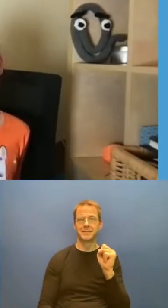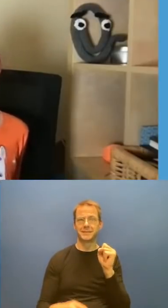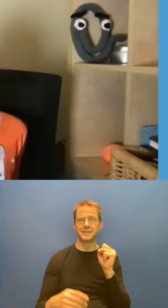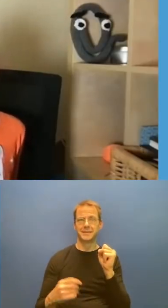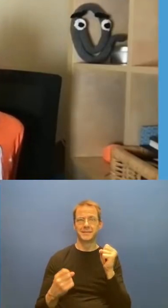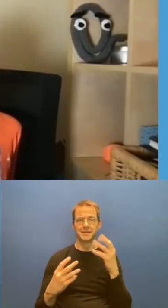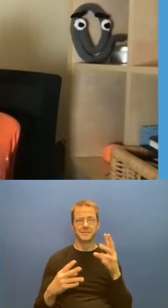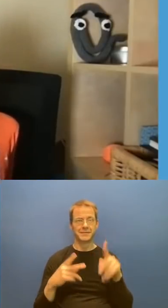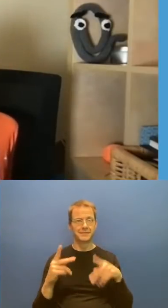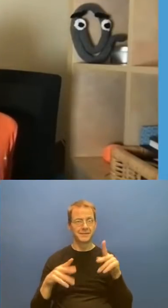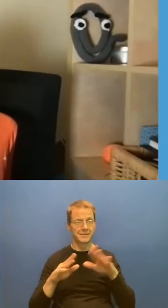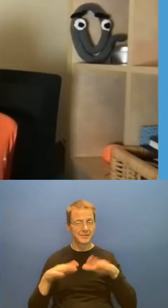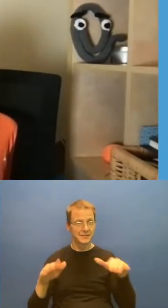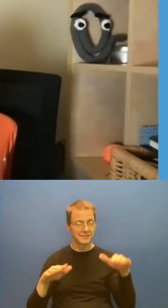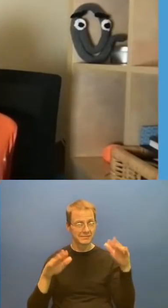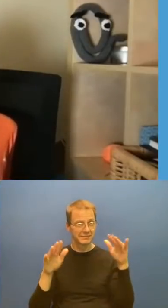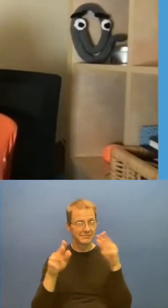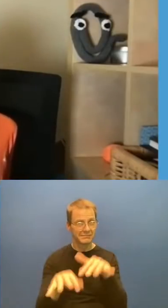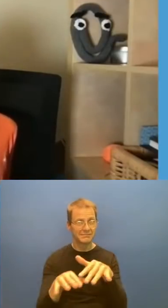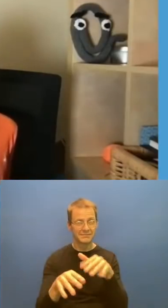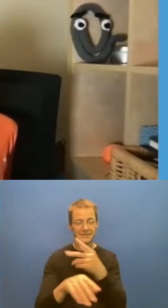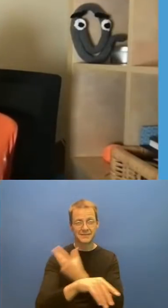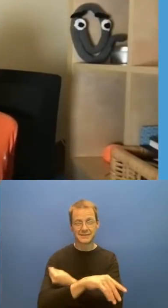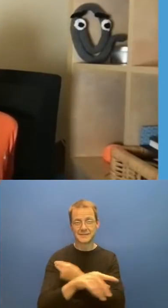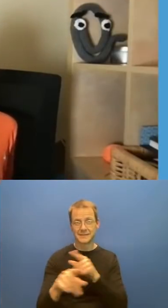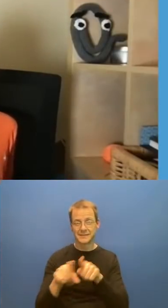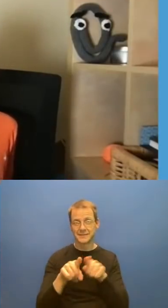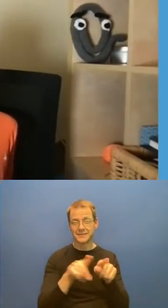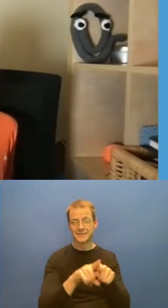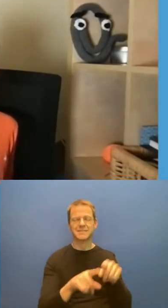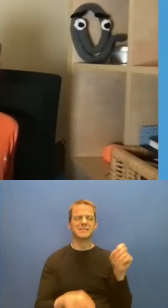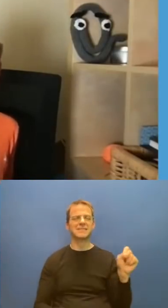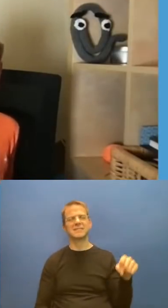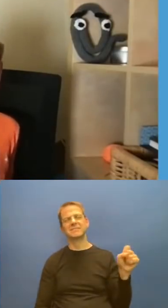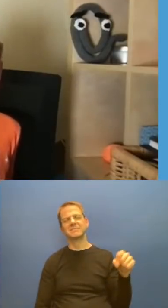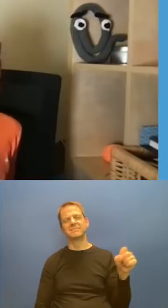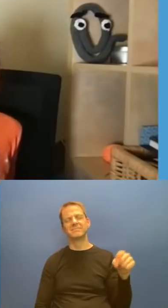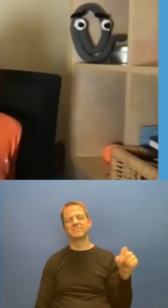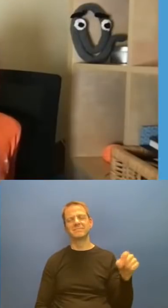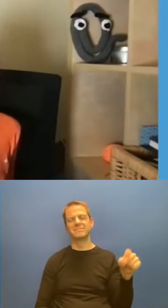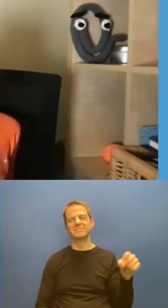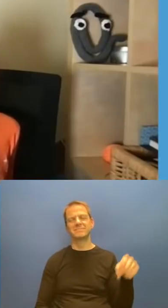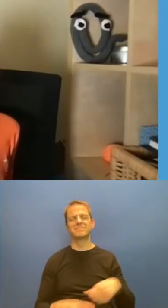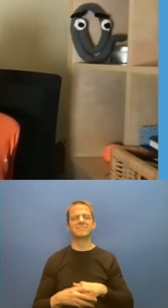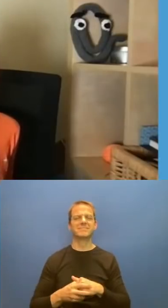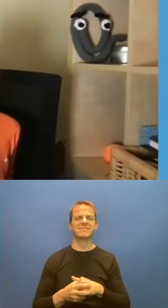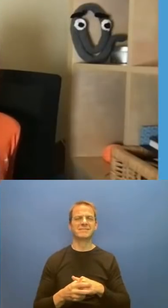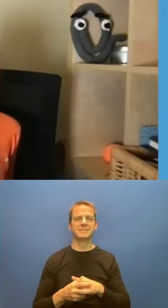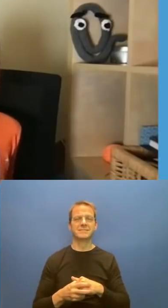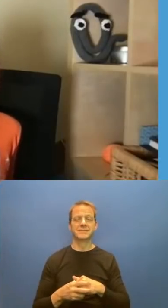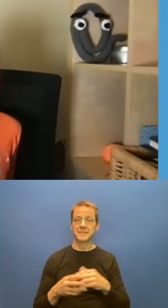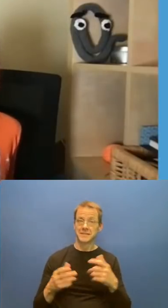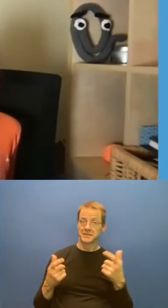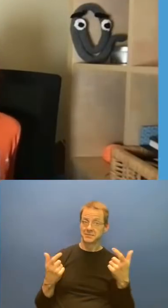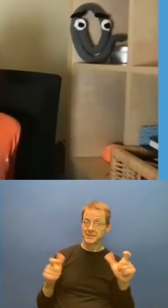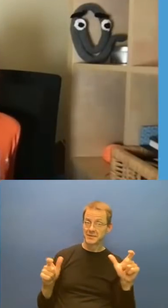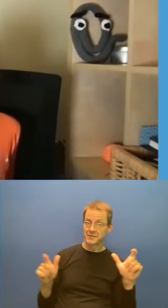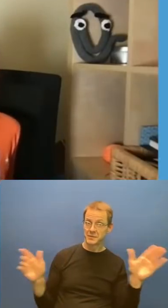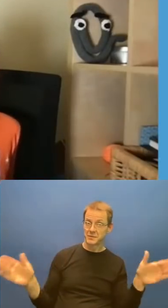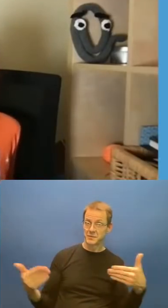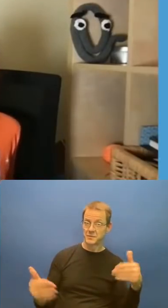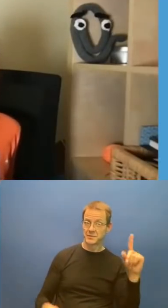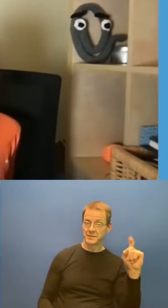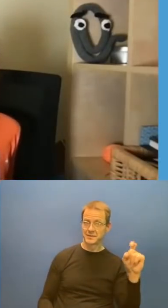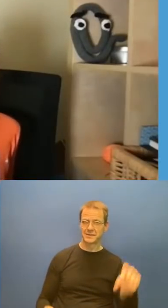Yeah? Was it a pretty big place? Yeah, it was pretty big. So there wasn't too much of a line, but there